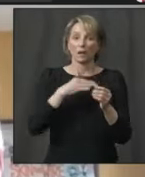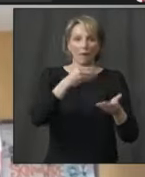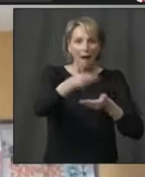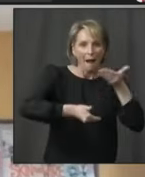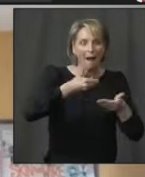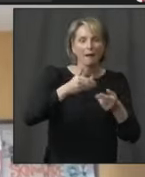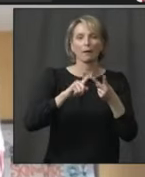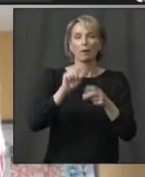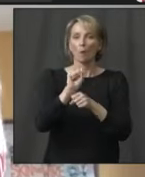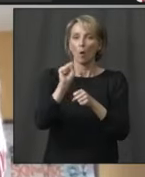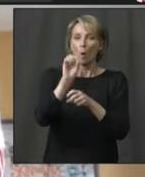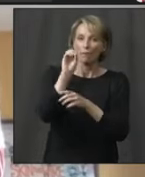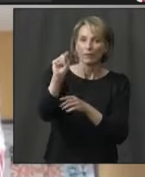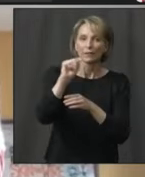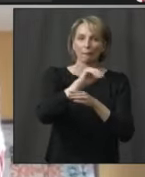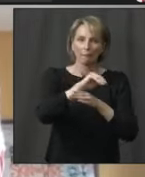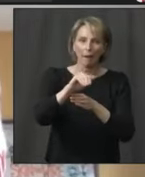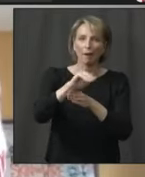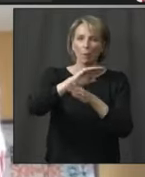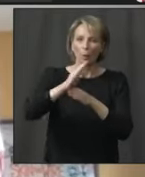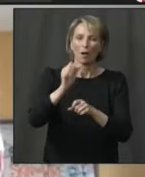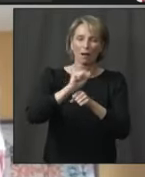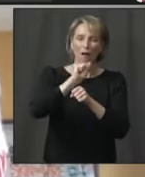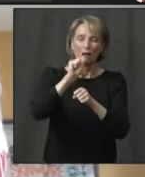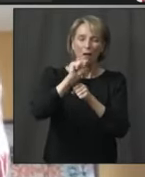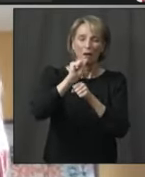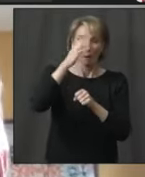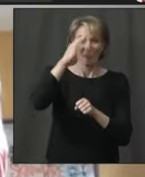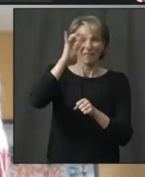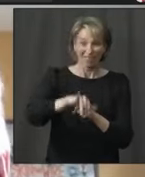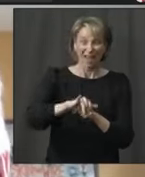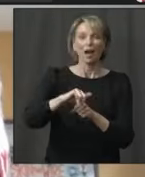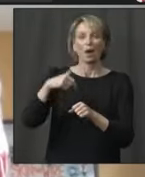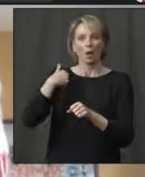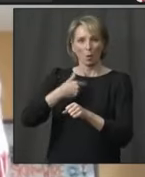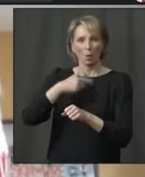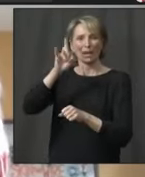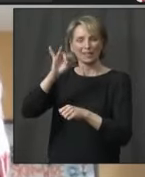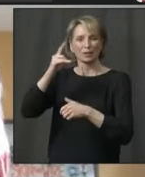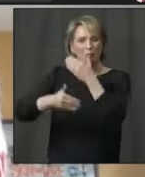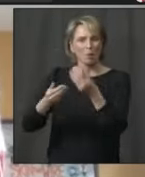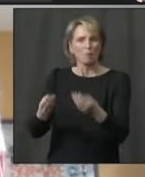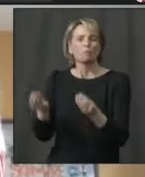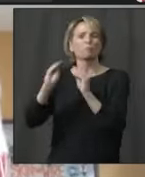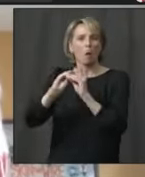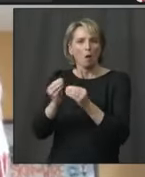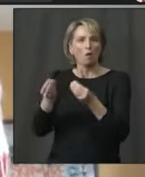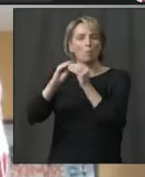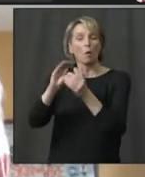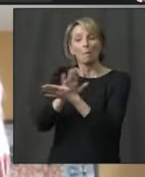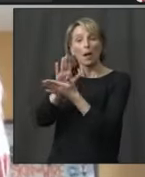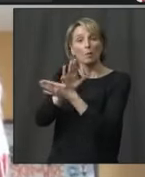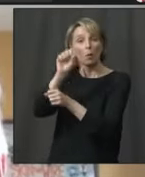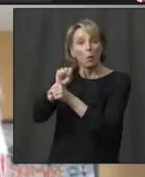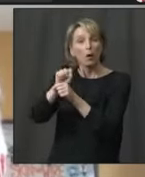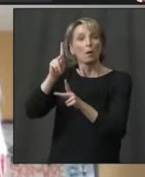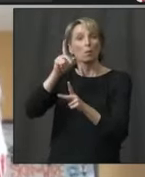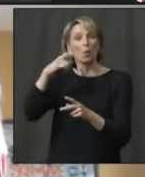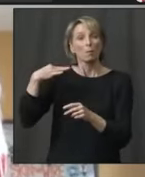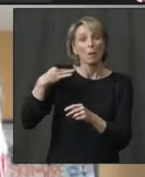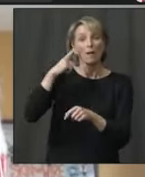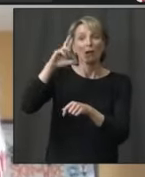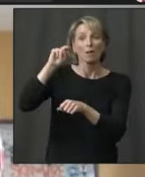weekends. As a result of that, we've processed 10 times the normal weekly load that our processors would